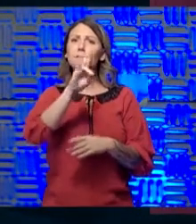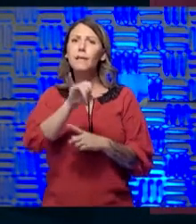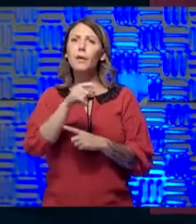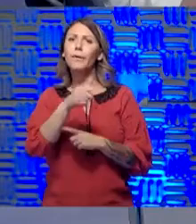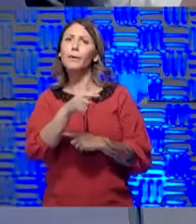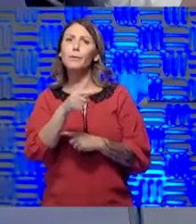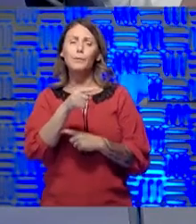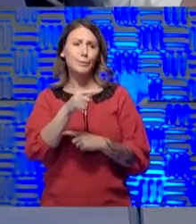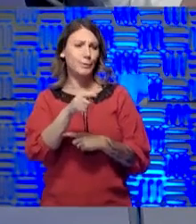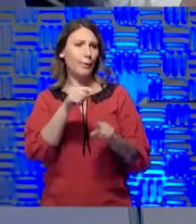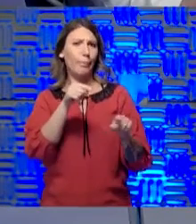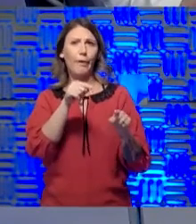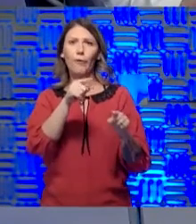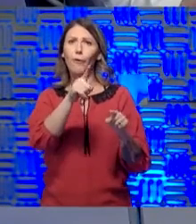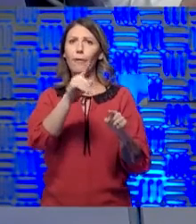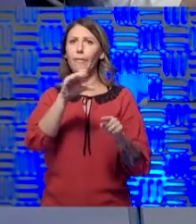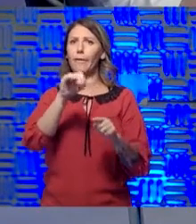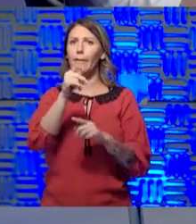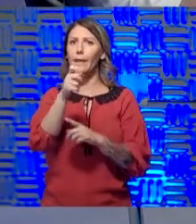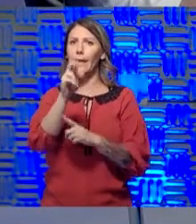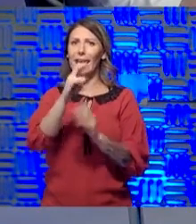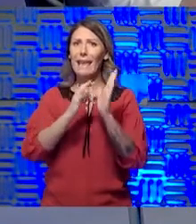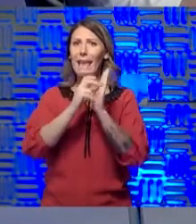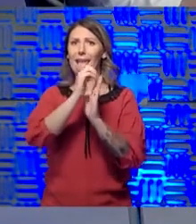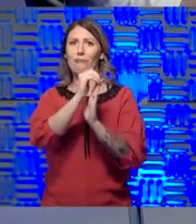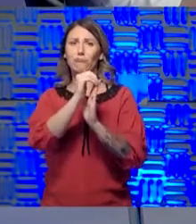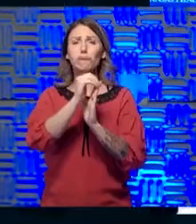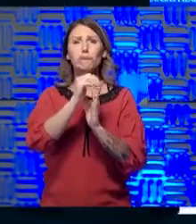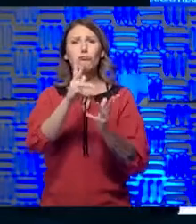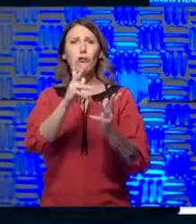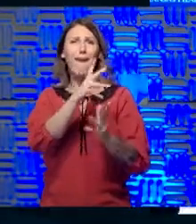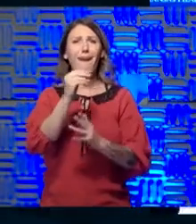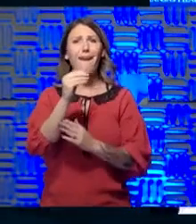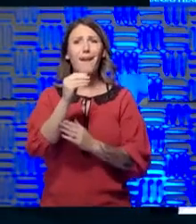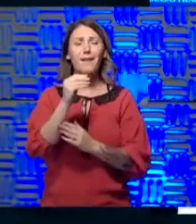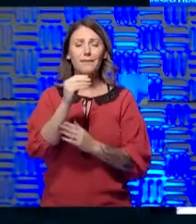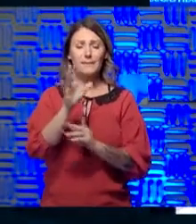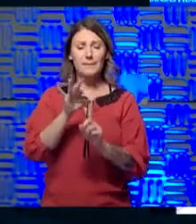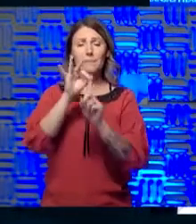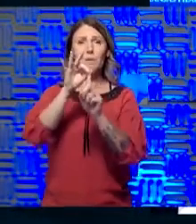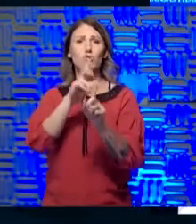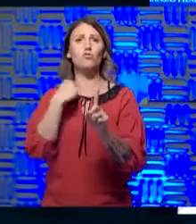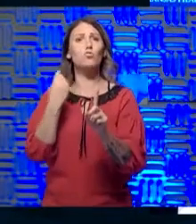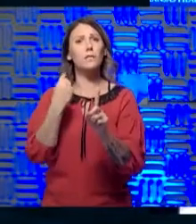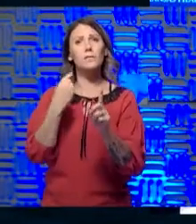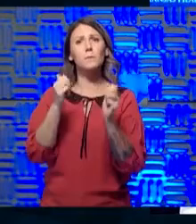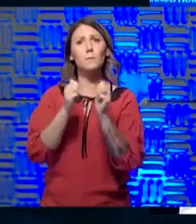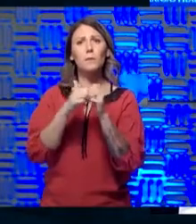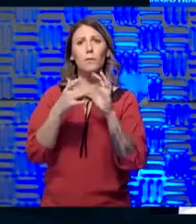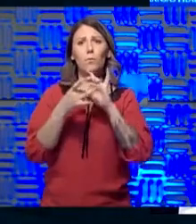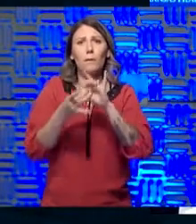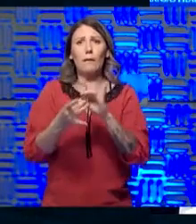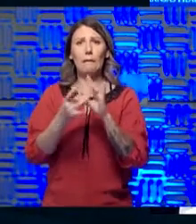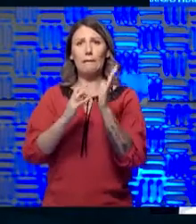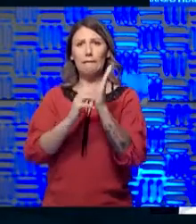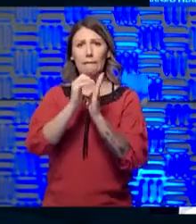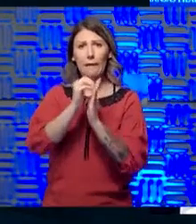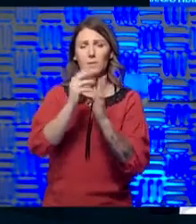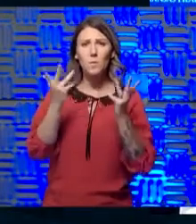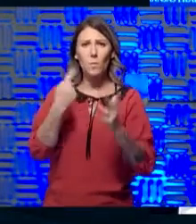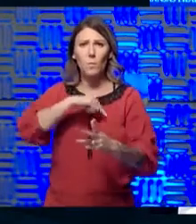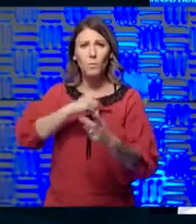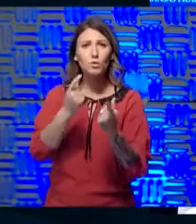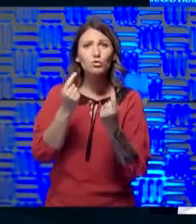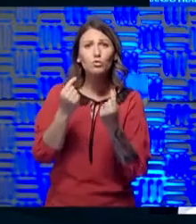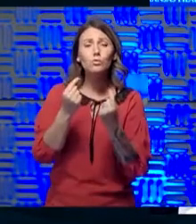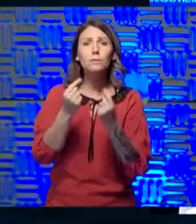cancer patients safe. Talk to us a little bit about some of the special risks cancer patients face, what we're doing to keep folks safe, as we know that